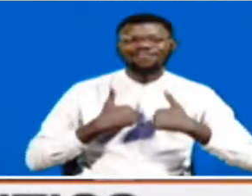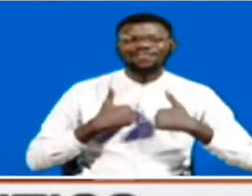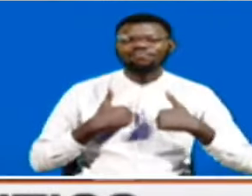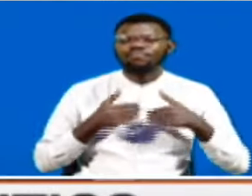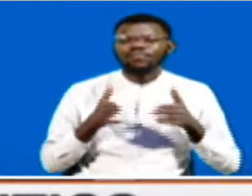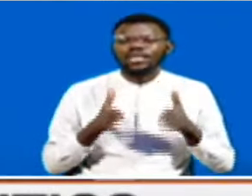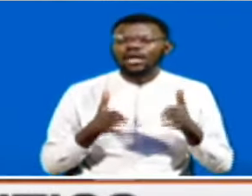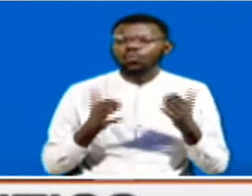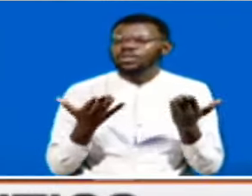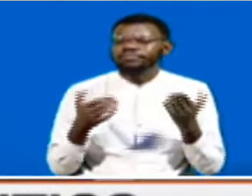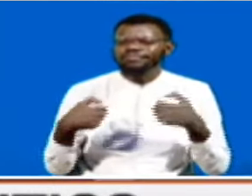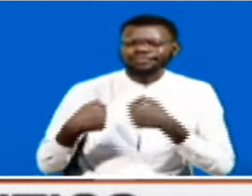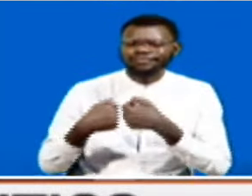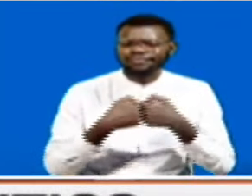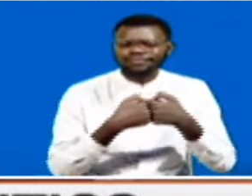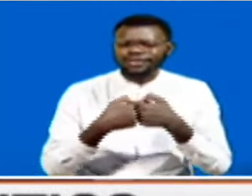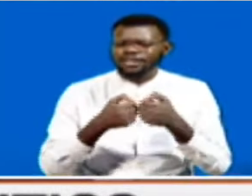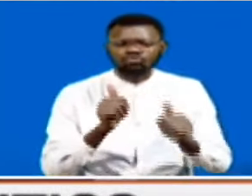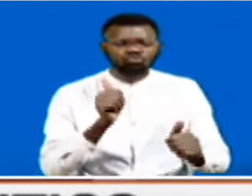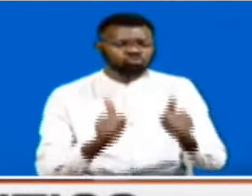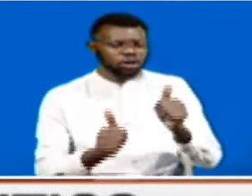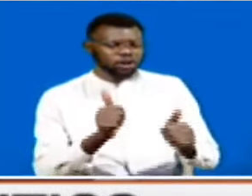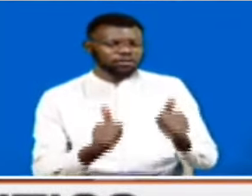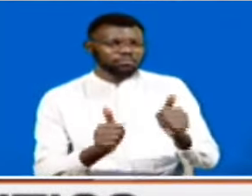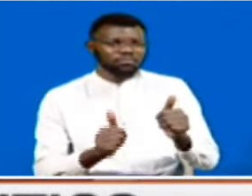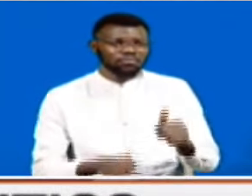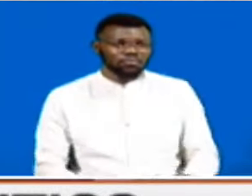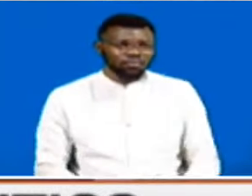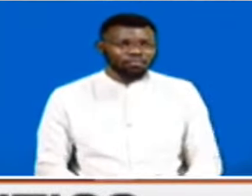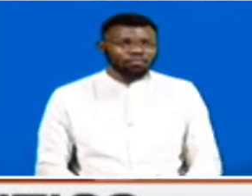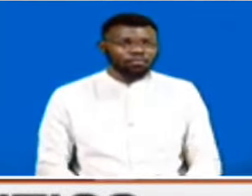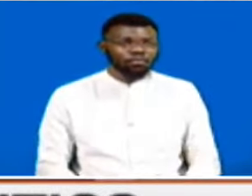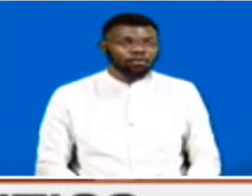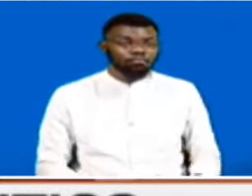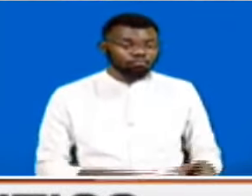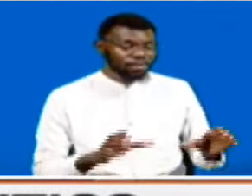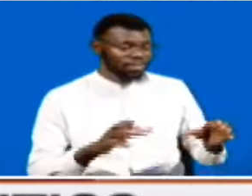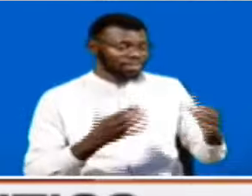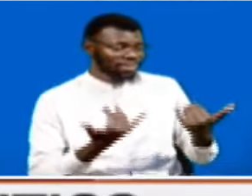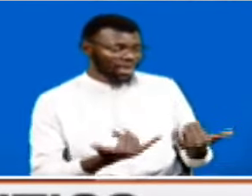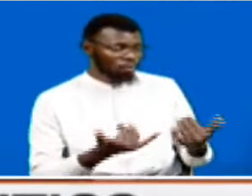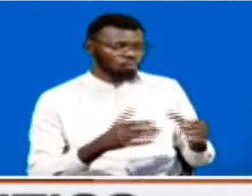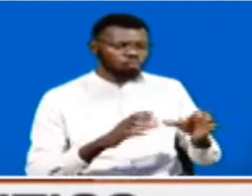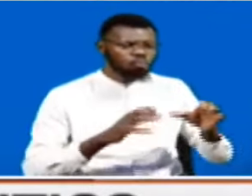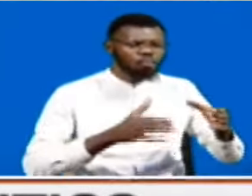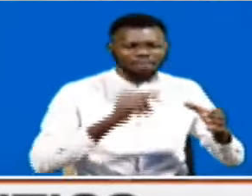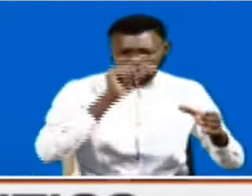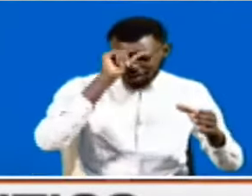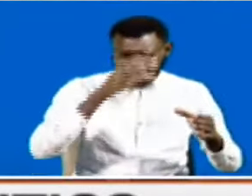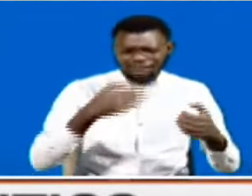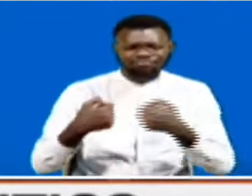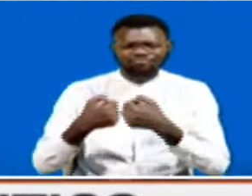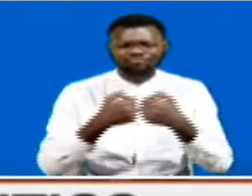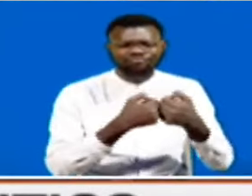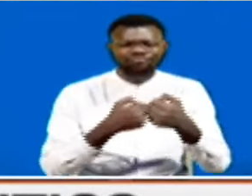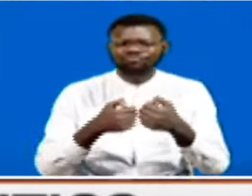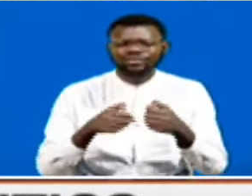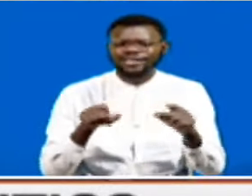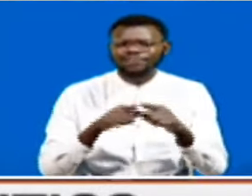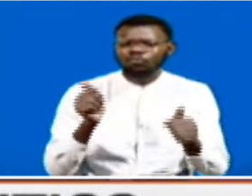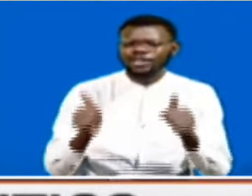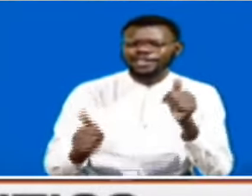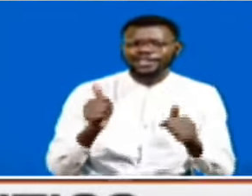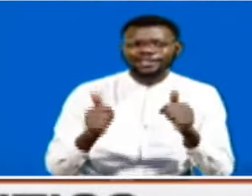the biggest headache that you think the current third crop of governors, or even second in counties like yours, are facing currently in the